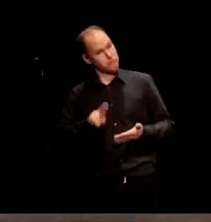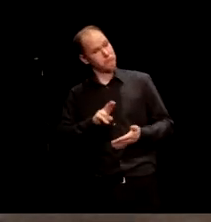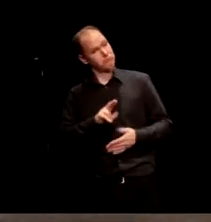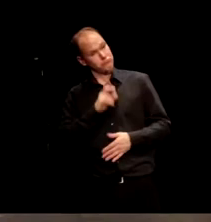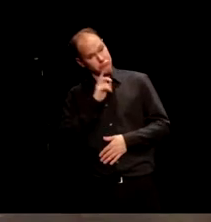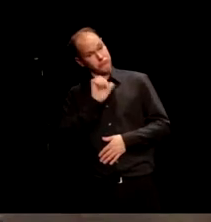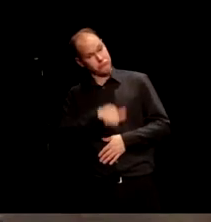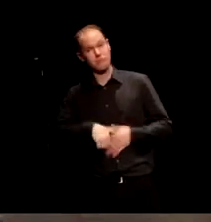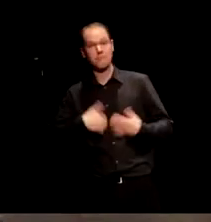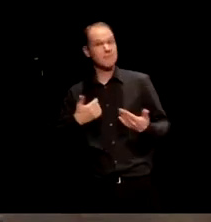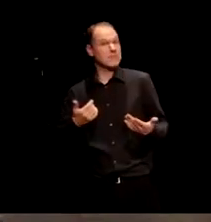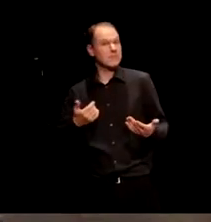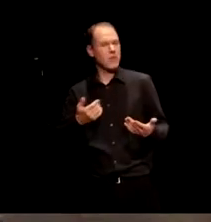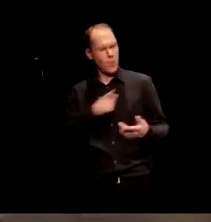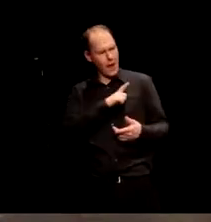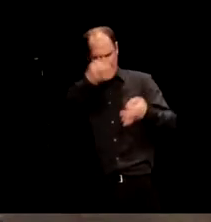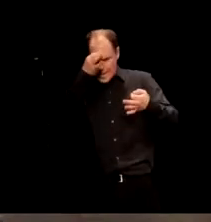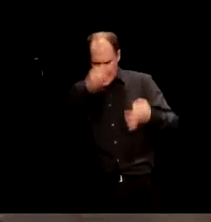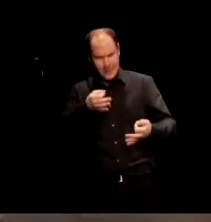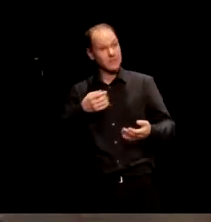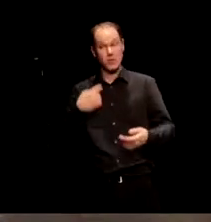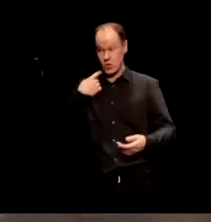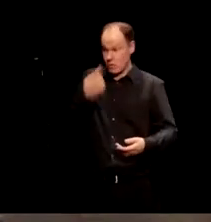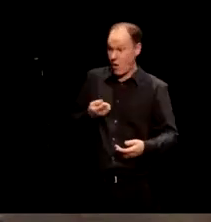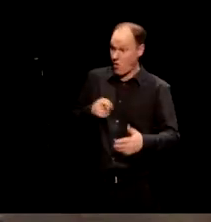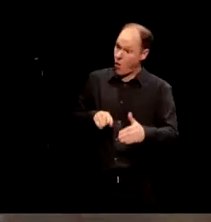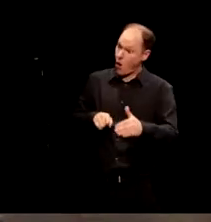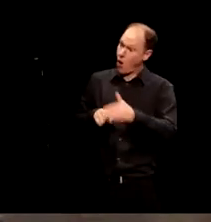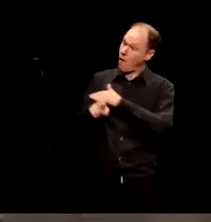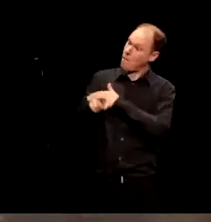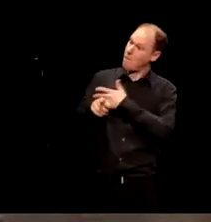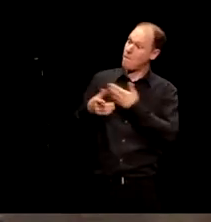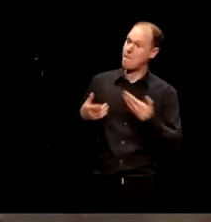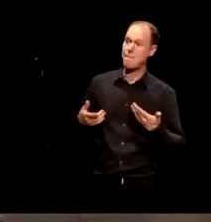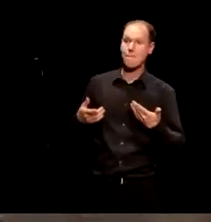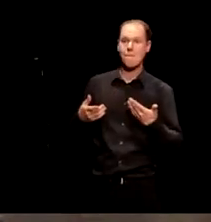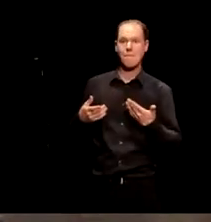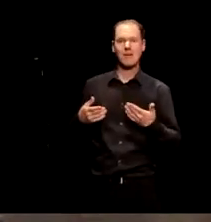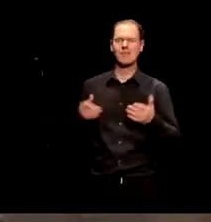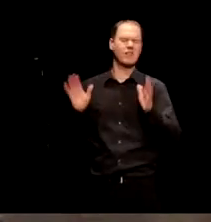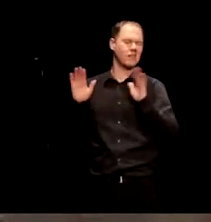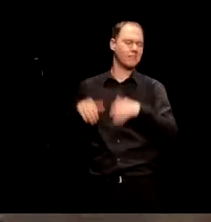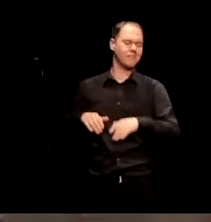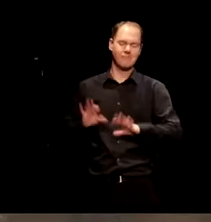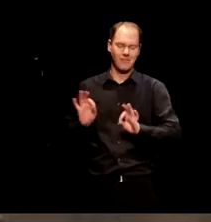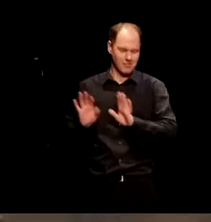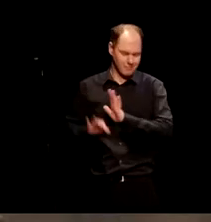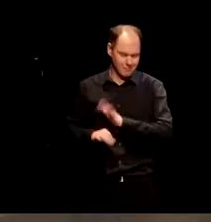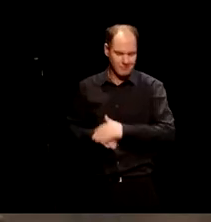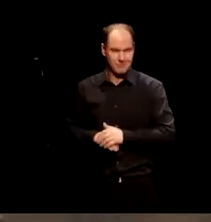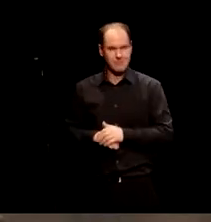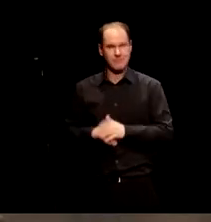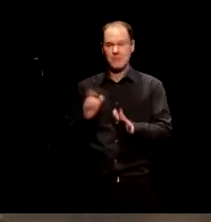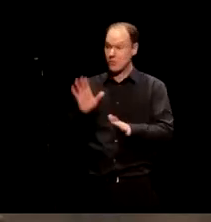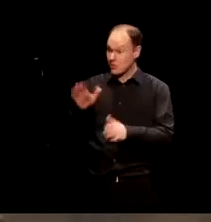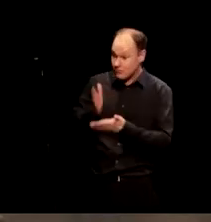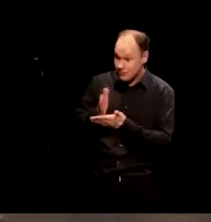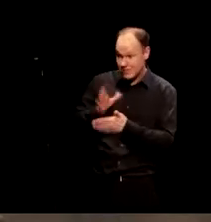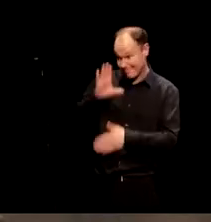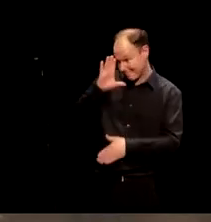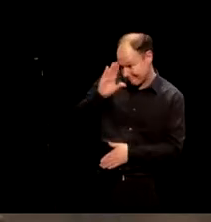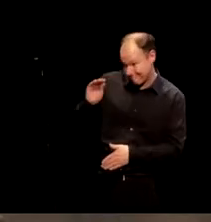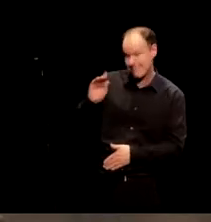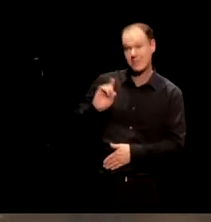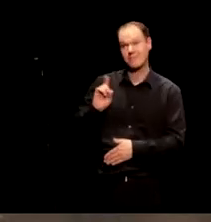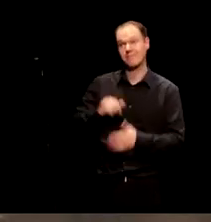why are you so terribly serious? But you're going tomorrow. It's nothing, you know? What I really want to tell you is